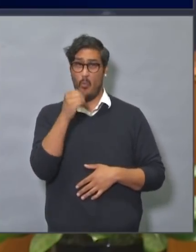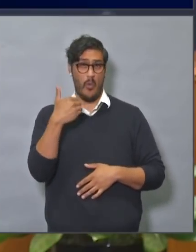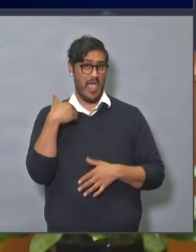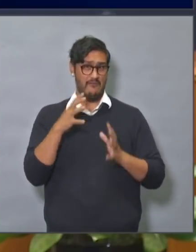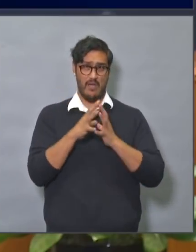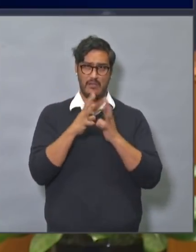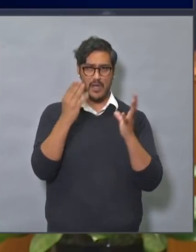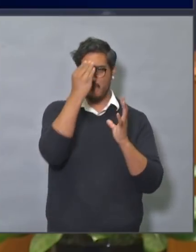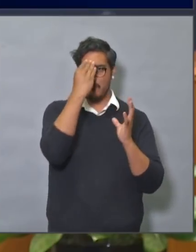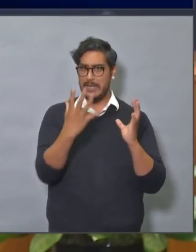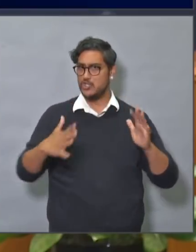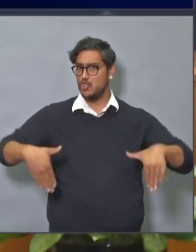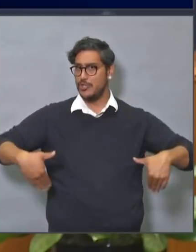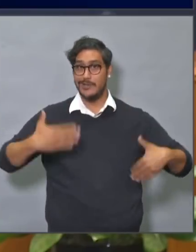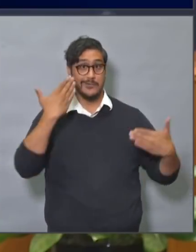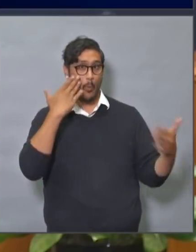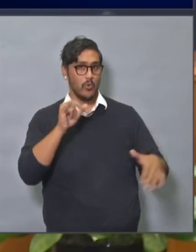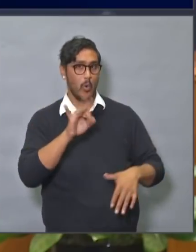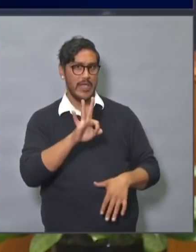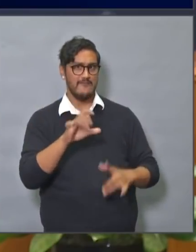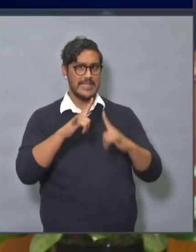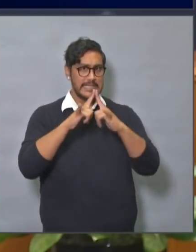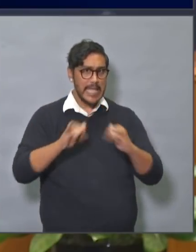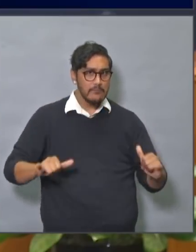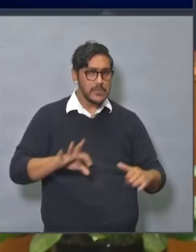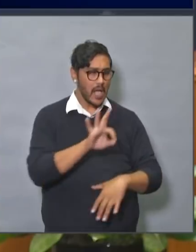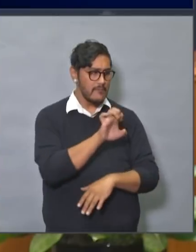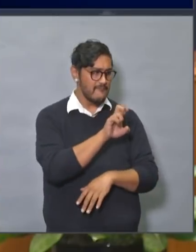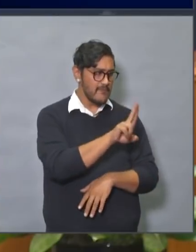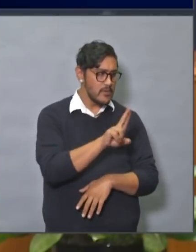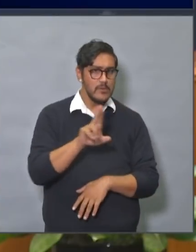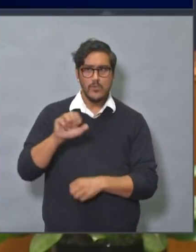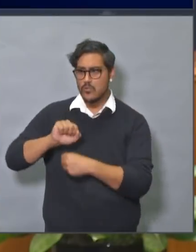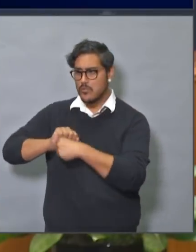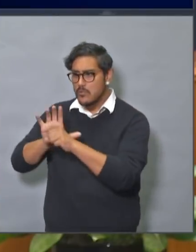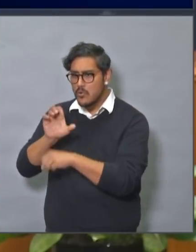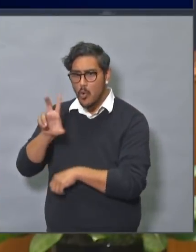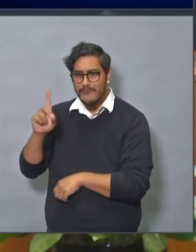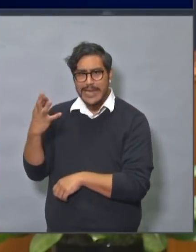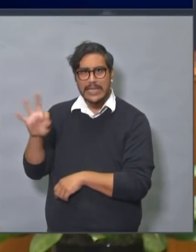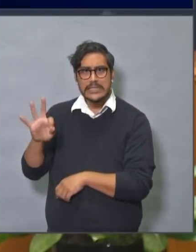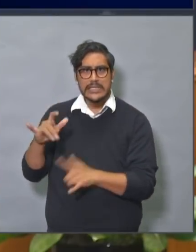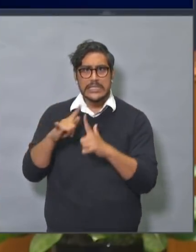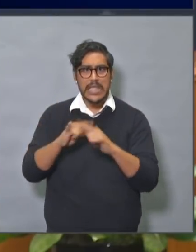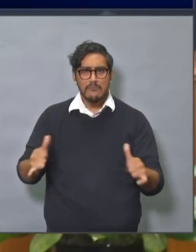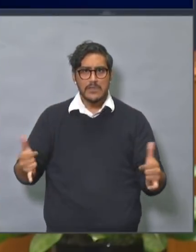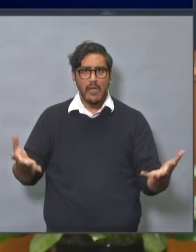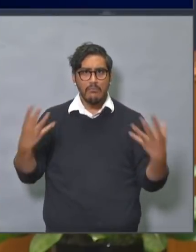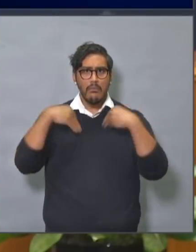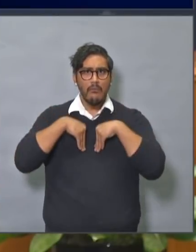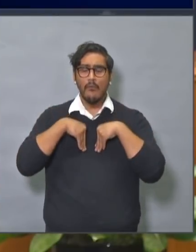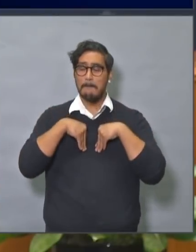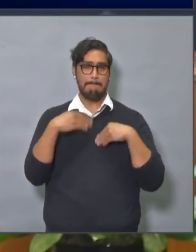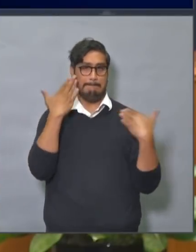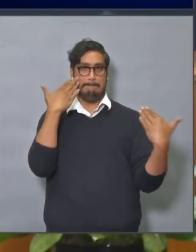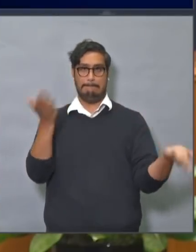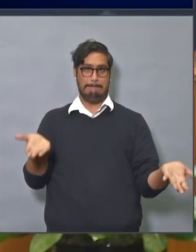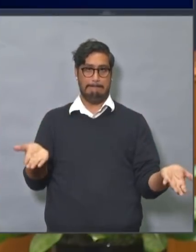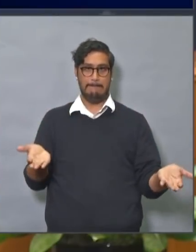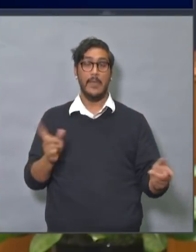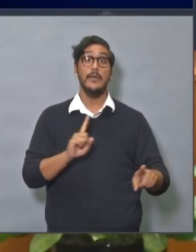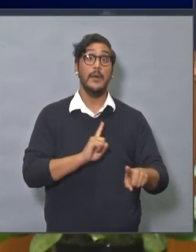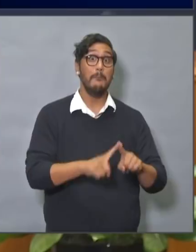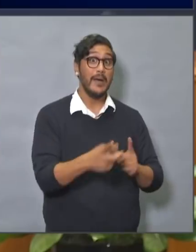with influenza and with COVID-19, but both those illnesses can cause a devastating set